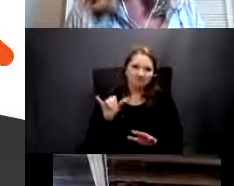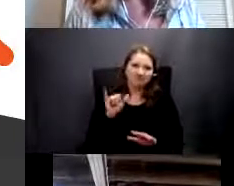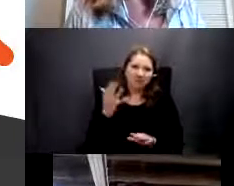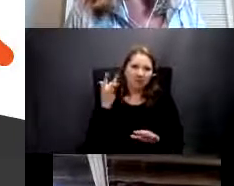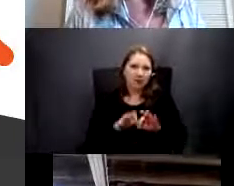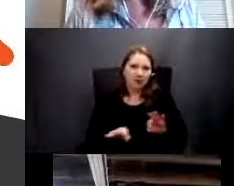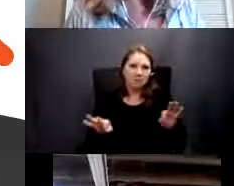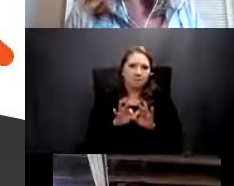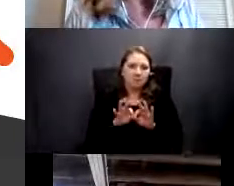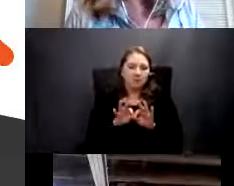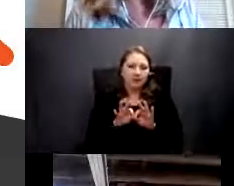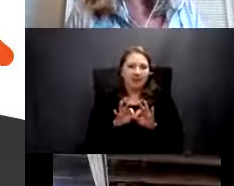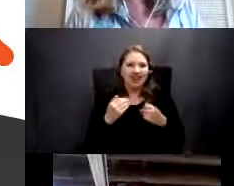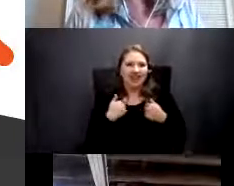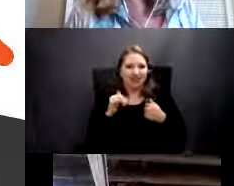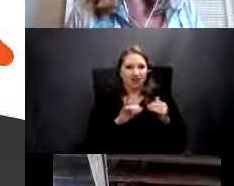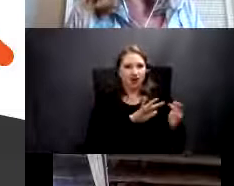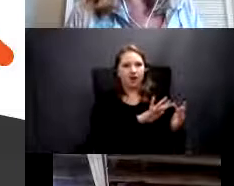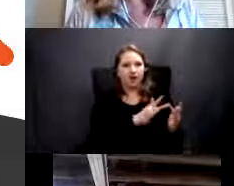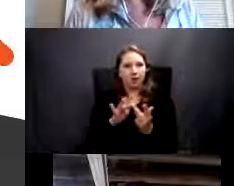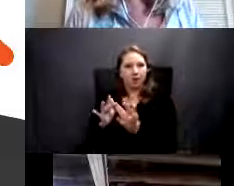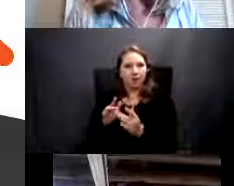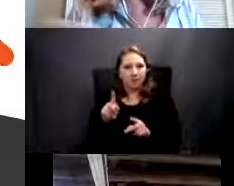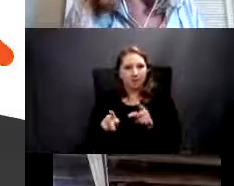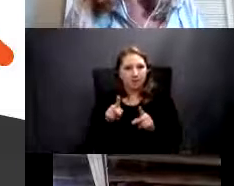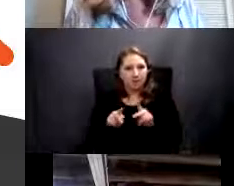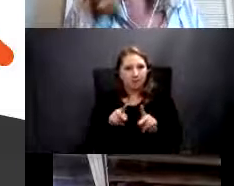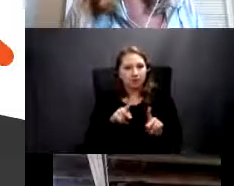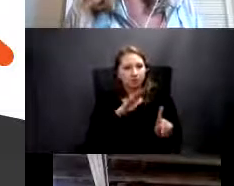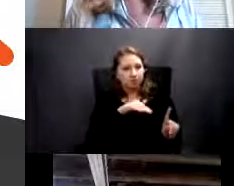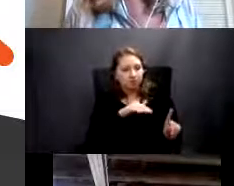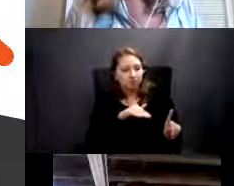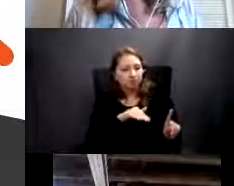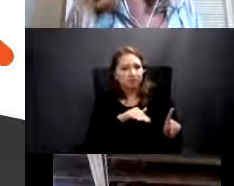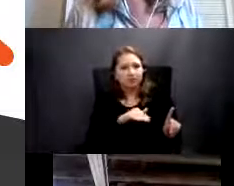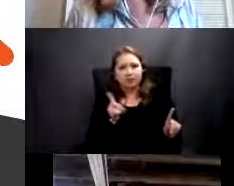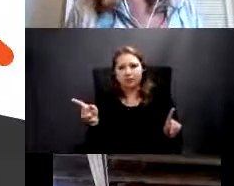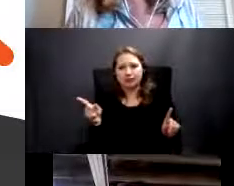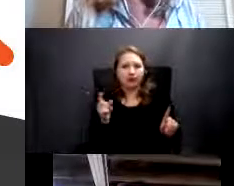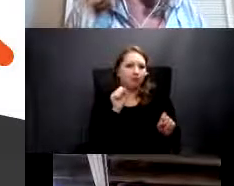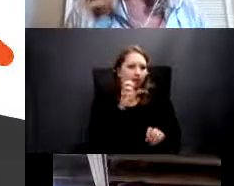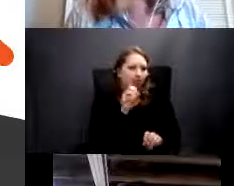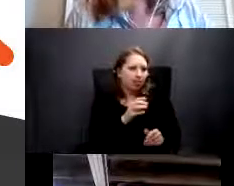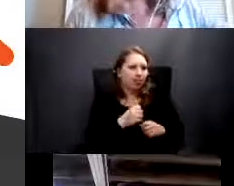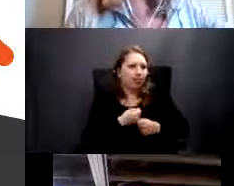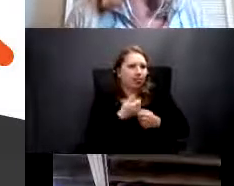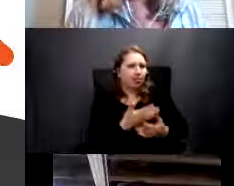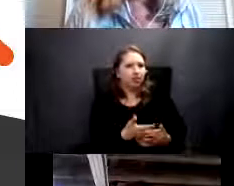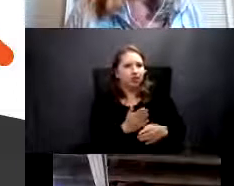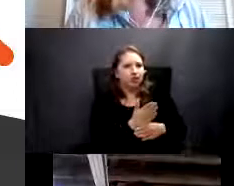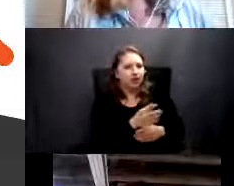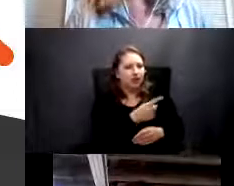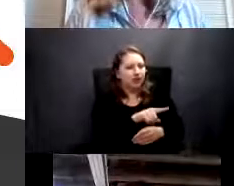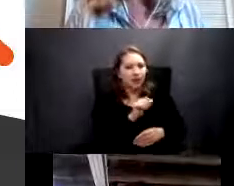to have a network of people that you can say all of those things to, and they're not going to try to fix you